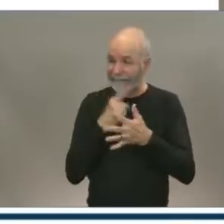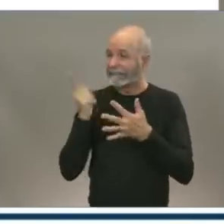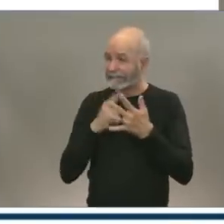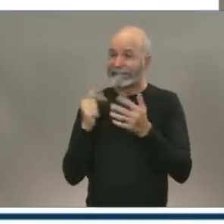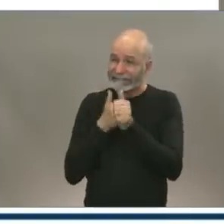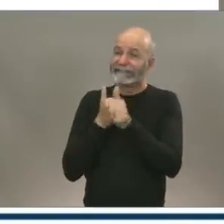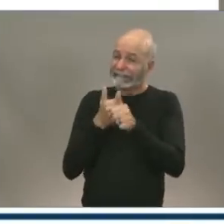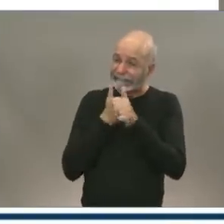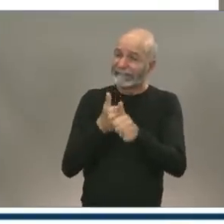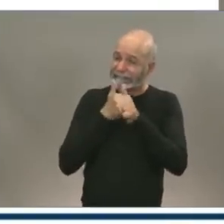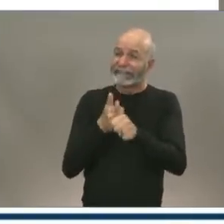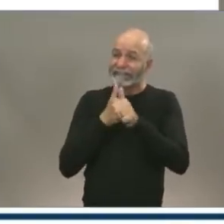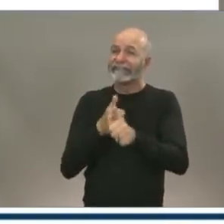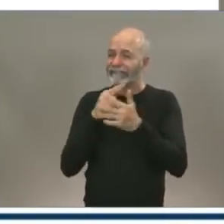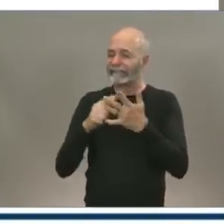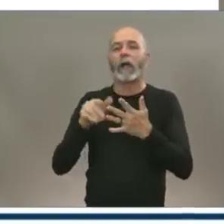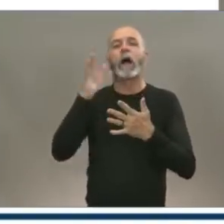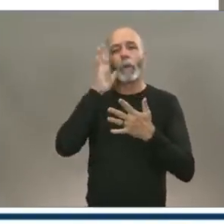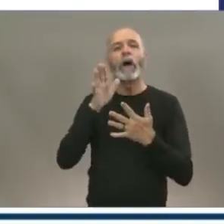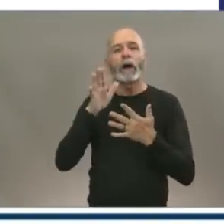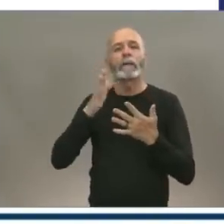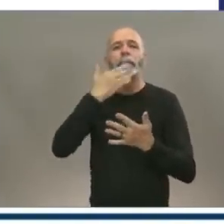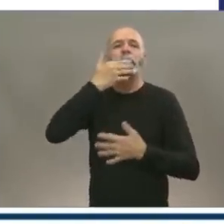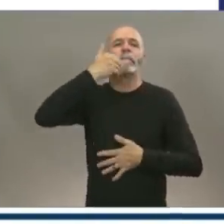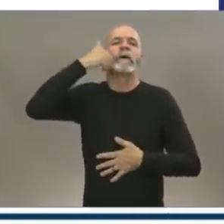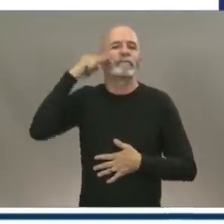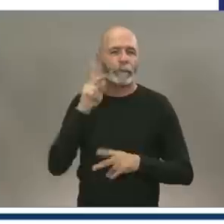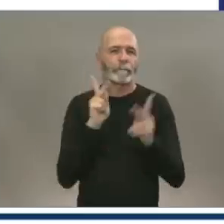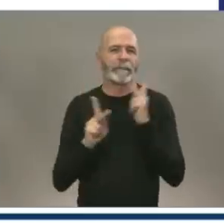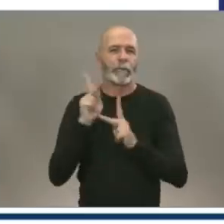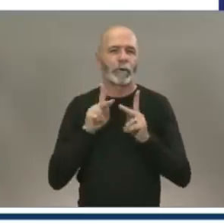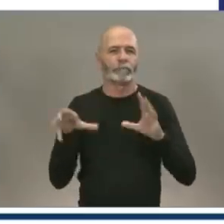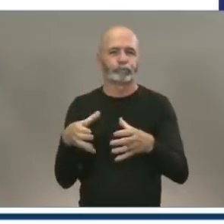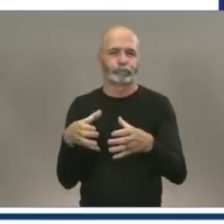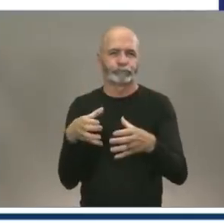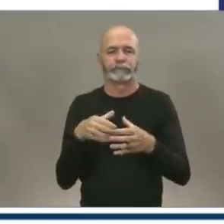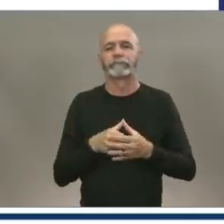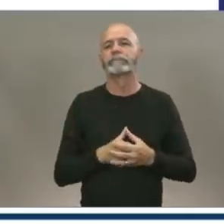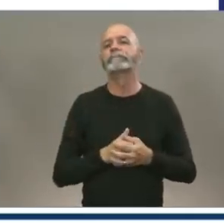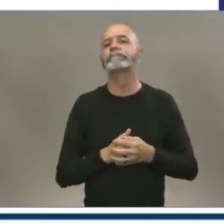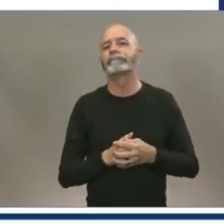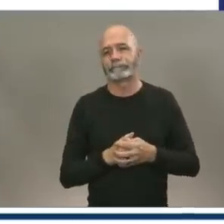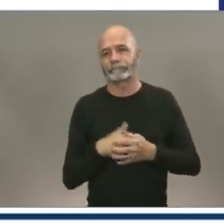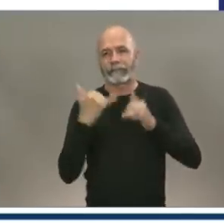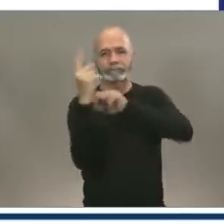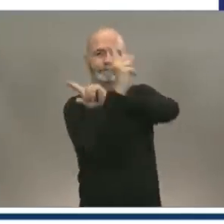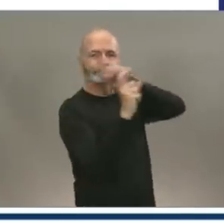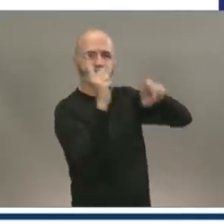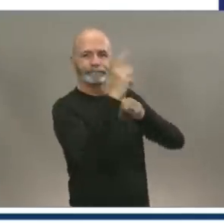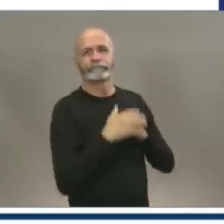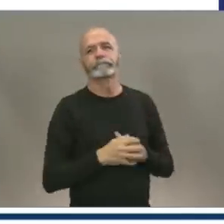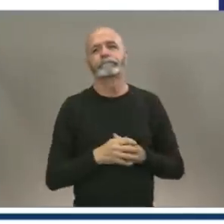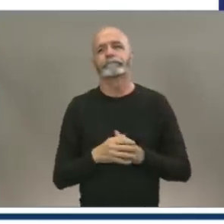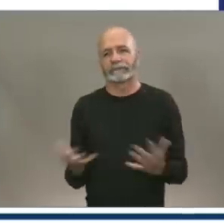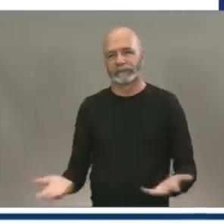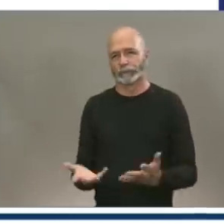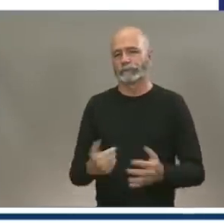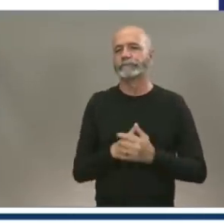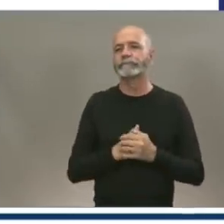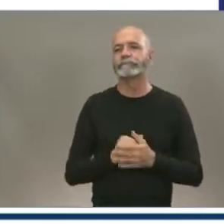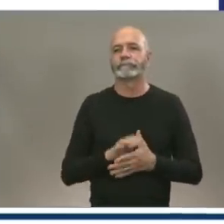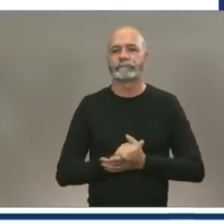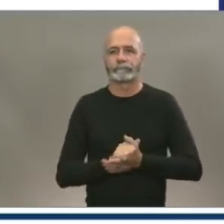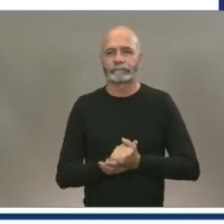about. Thank you. We'll now take questions from media in the room and on the phone, starting in the room. Go ahead. Can